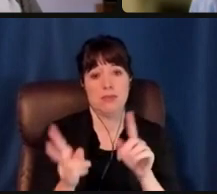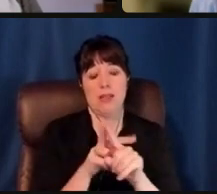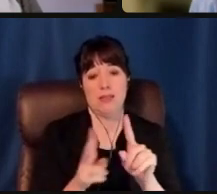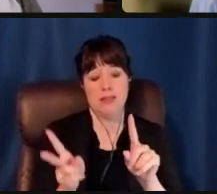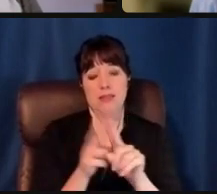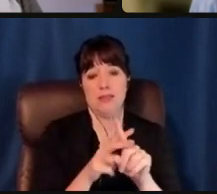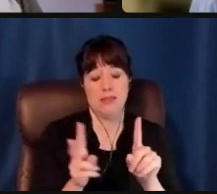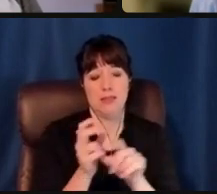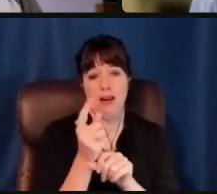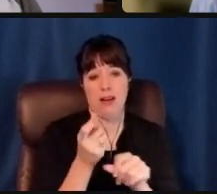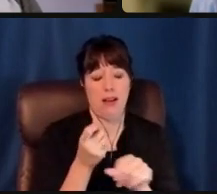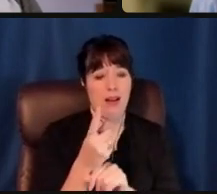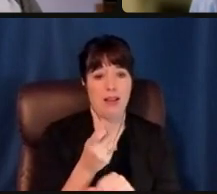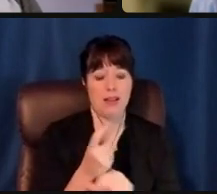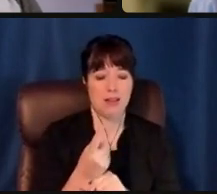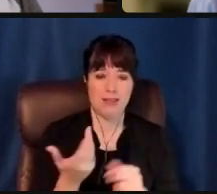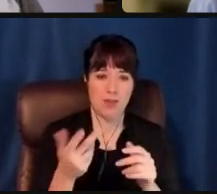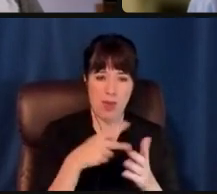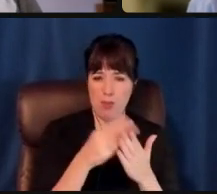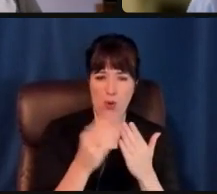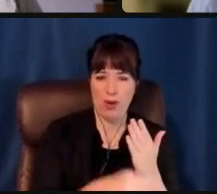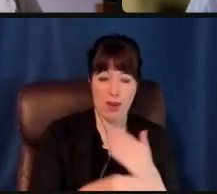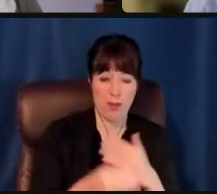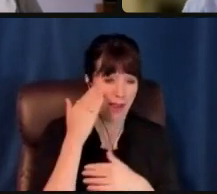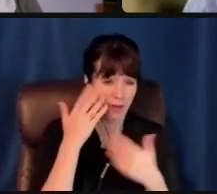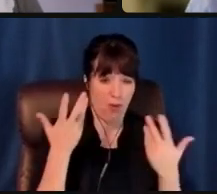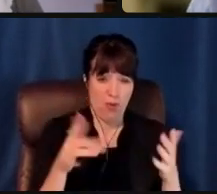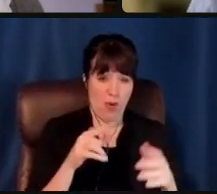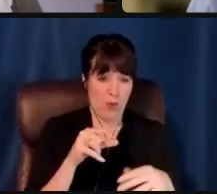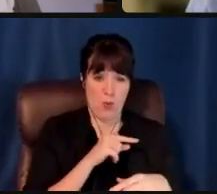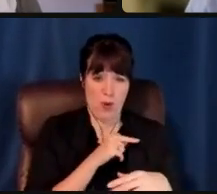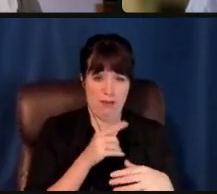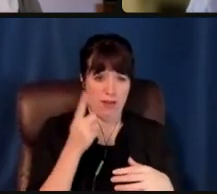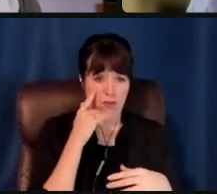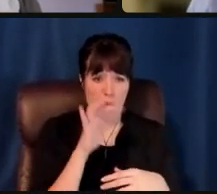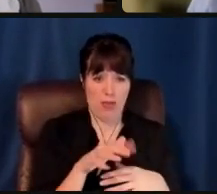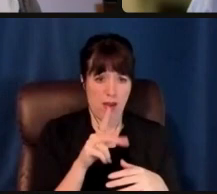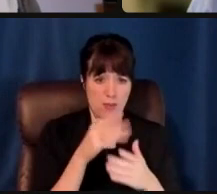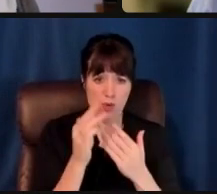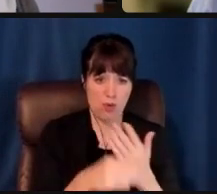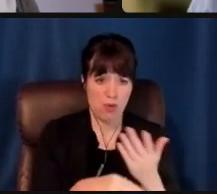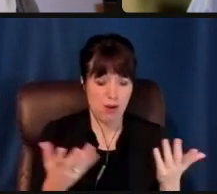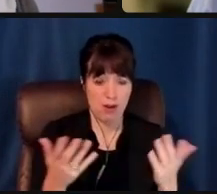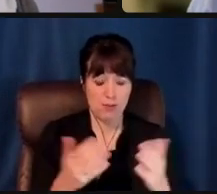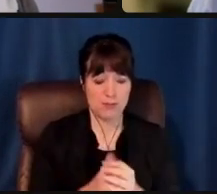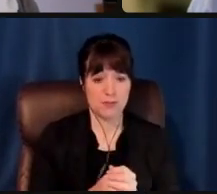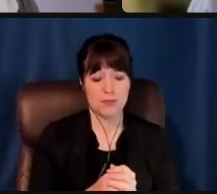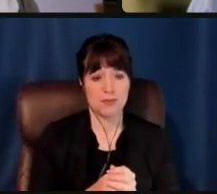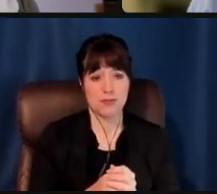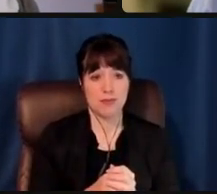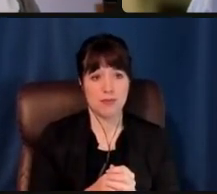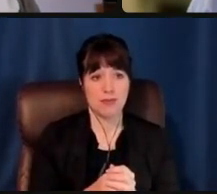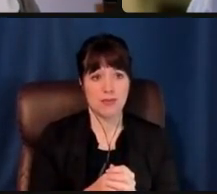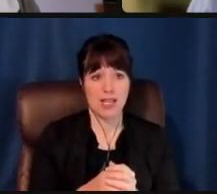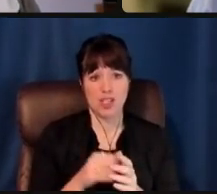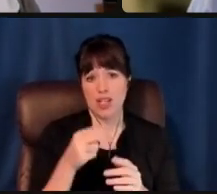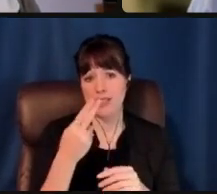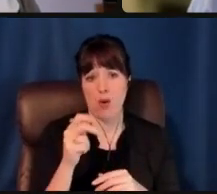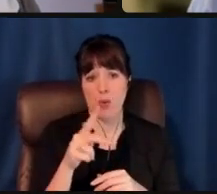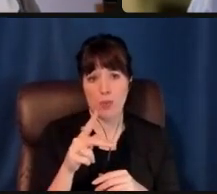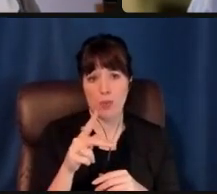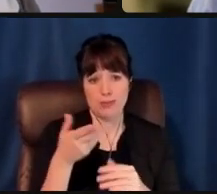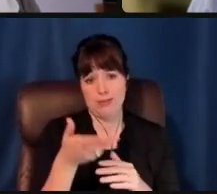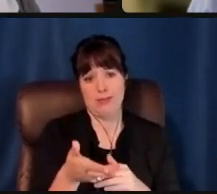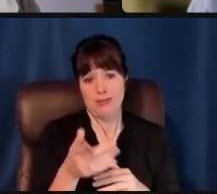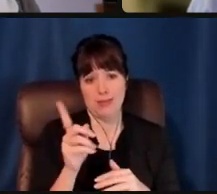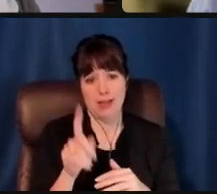program that they know they qualify for. And it's just kind of a hoop that's just a hoop to be a hoop, if that